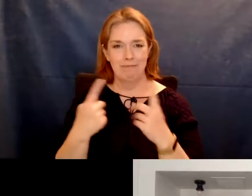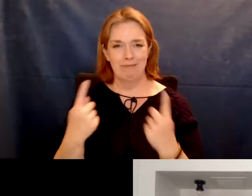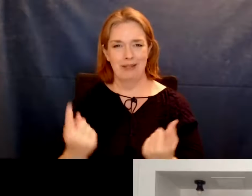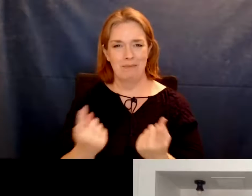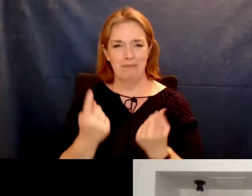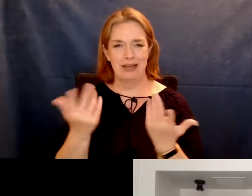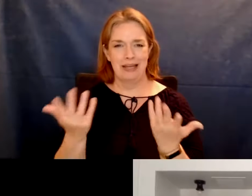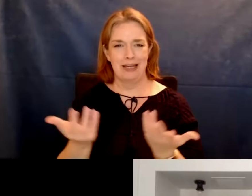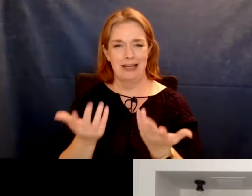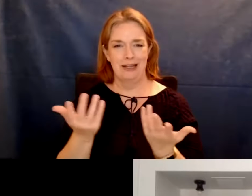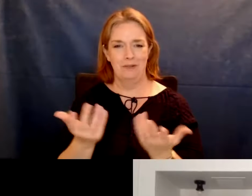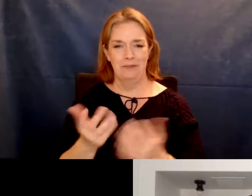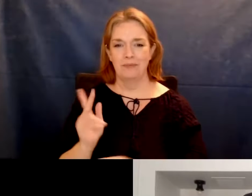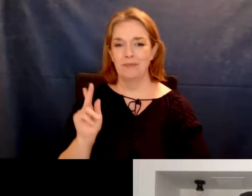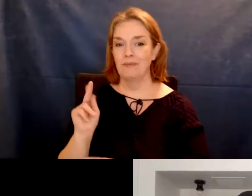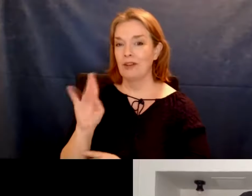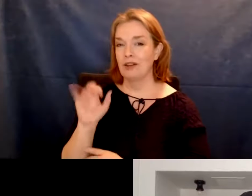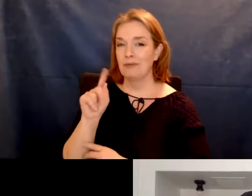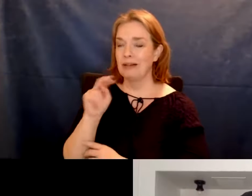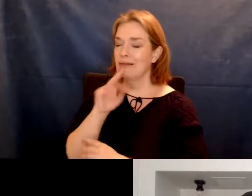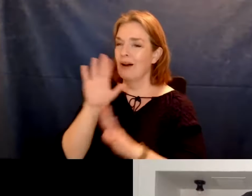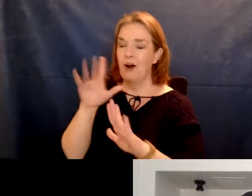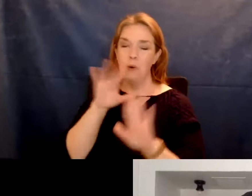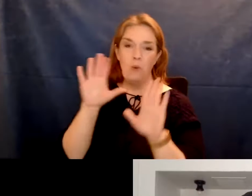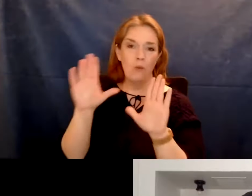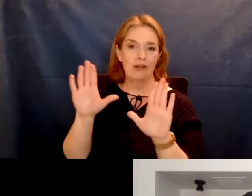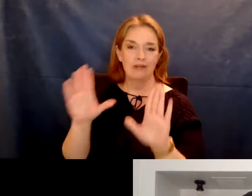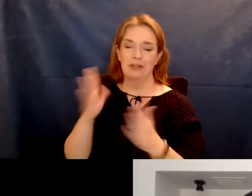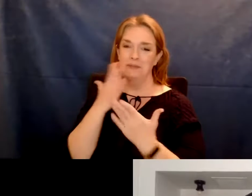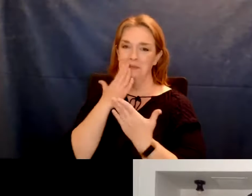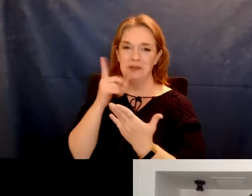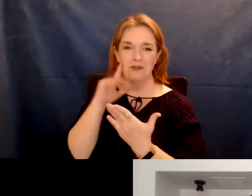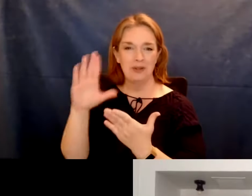that was really wonderful. Thank you so much for sharing that. It feels